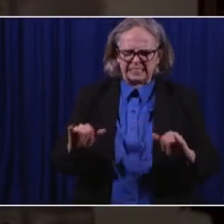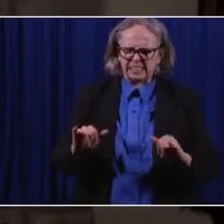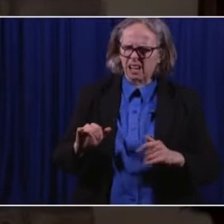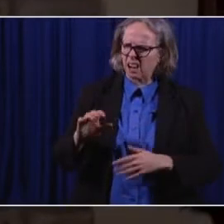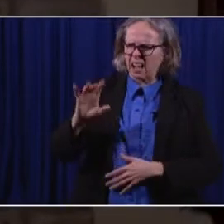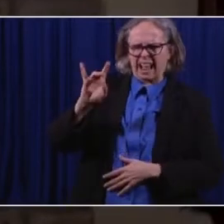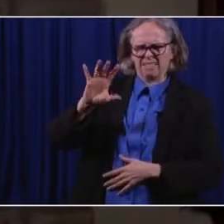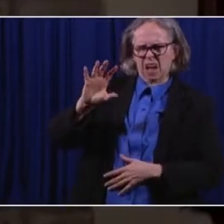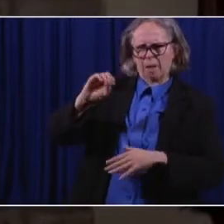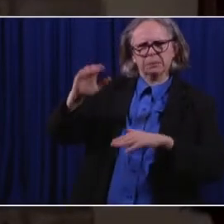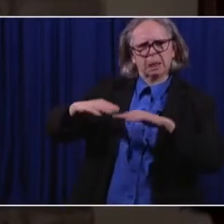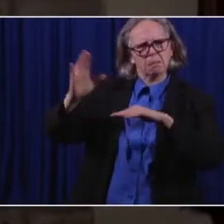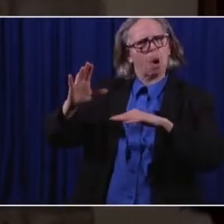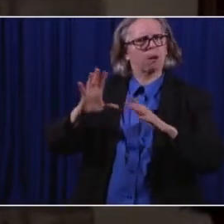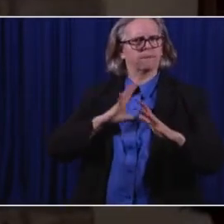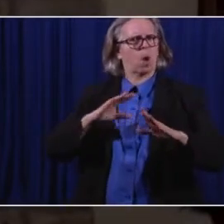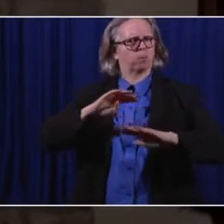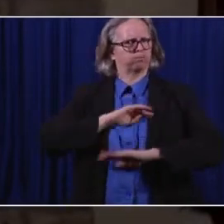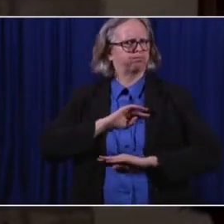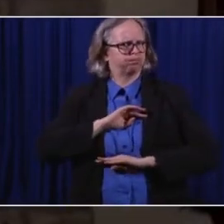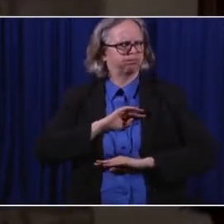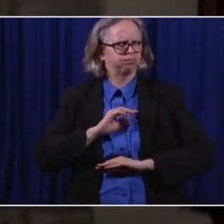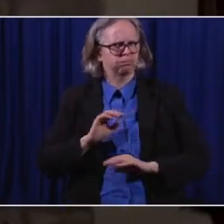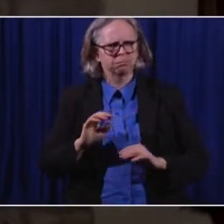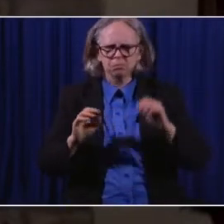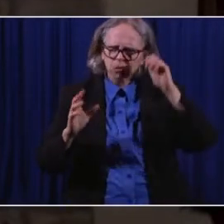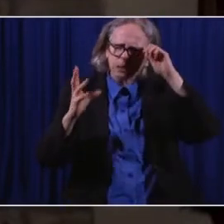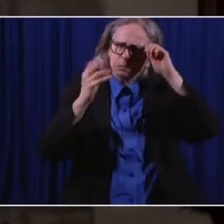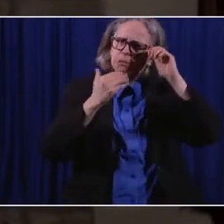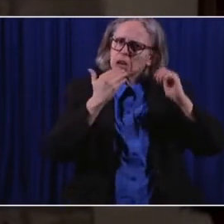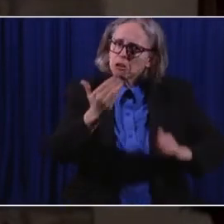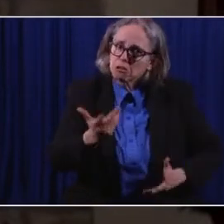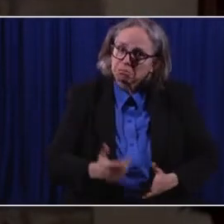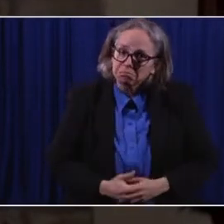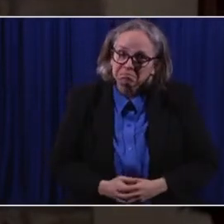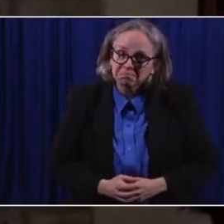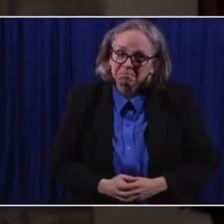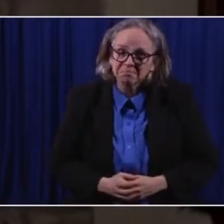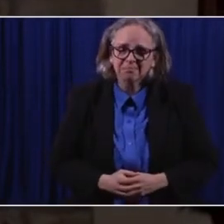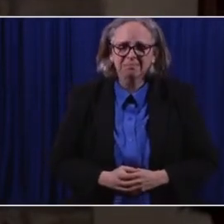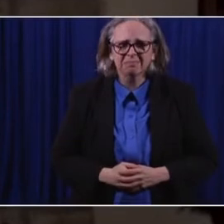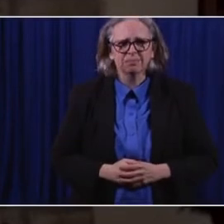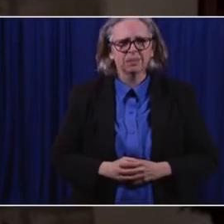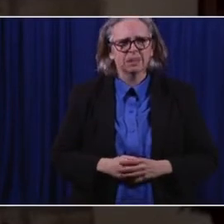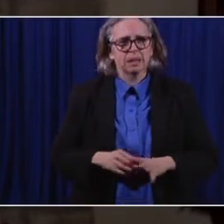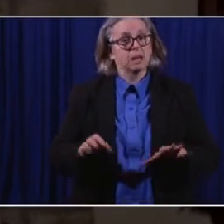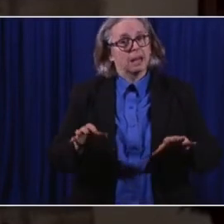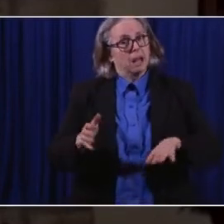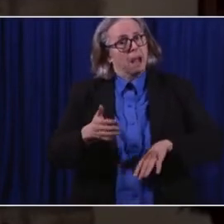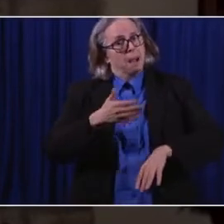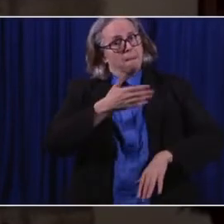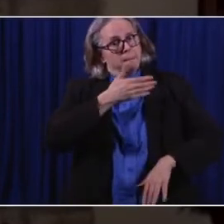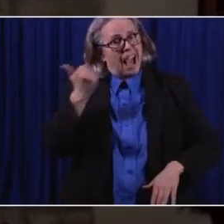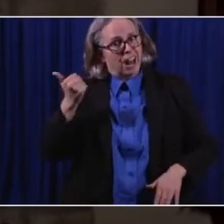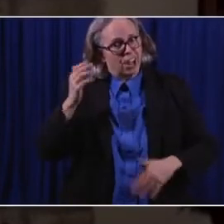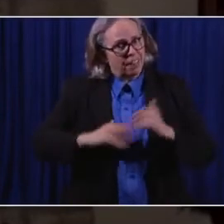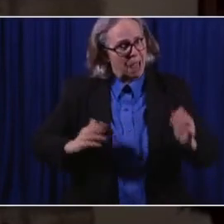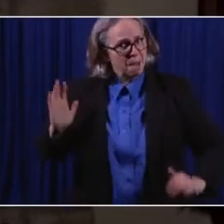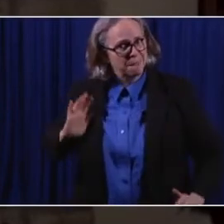establishments in Ohio, we'd be doing pretty well. So we're doing a lot better than we were, and you know, we can always do better, but